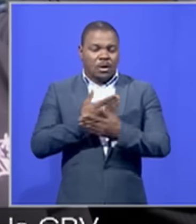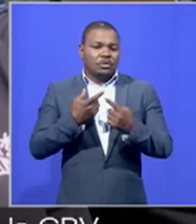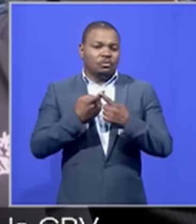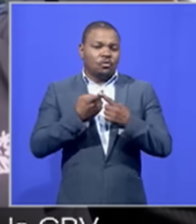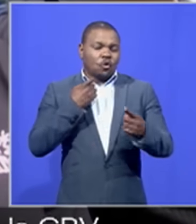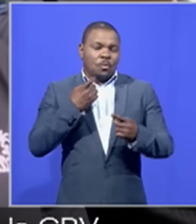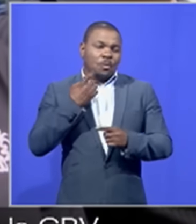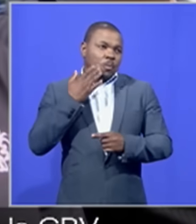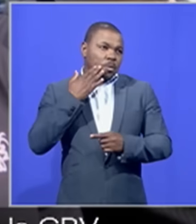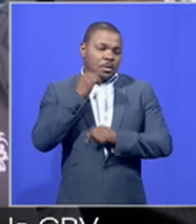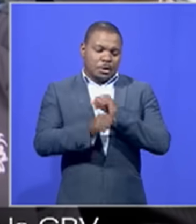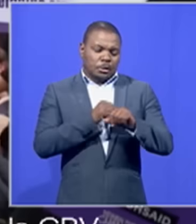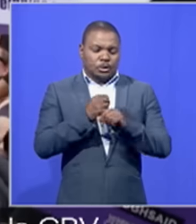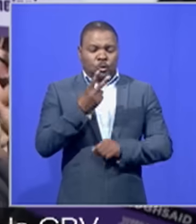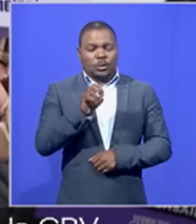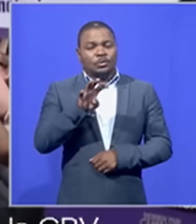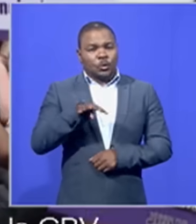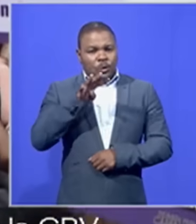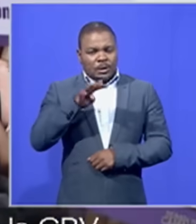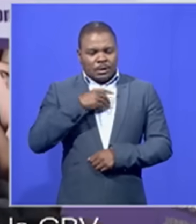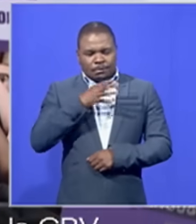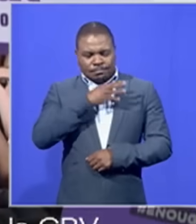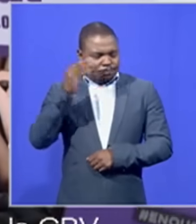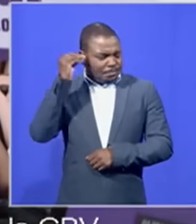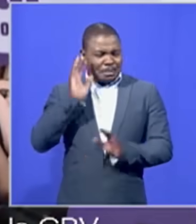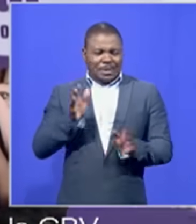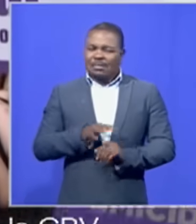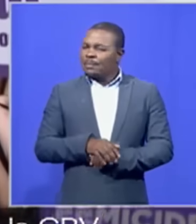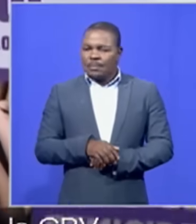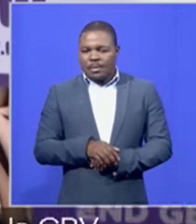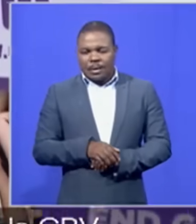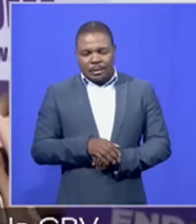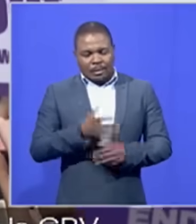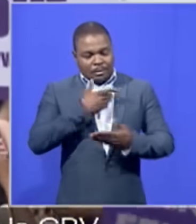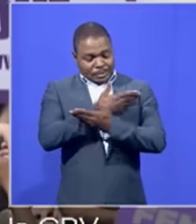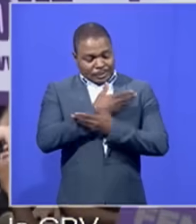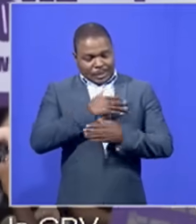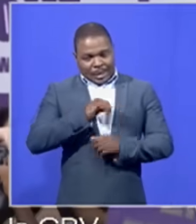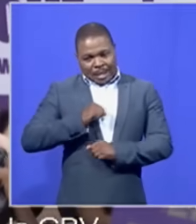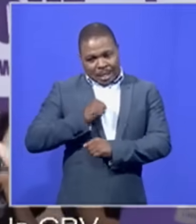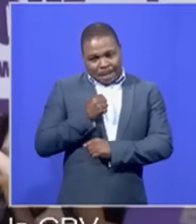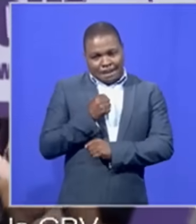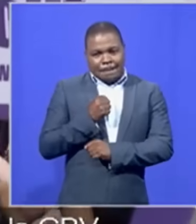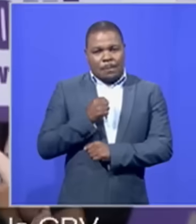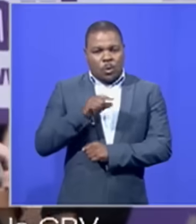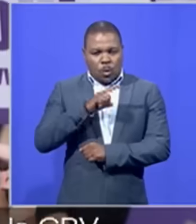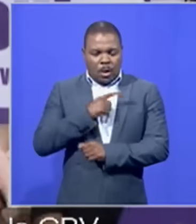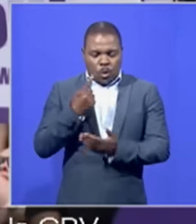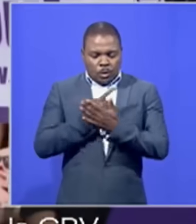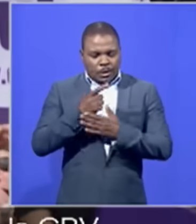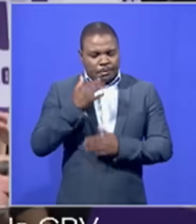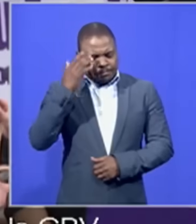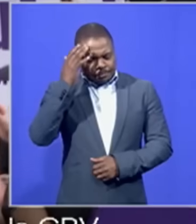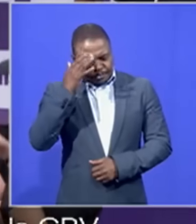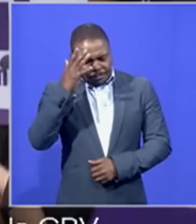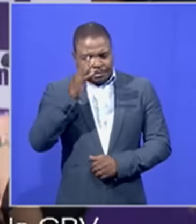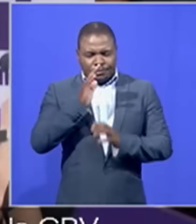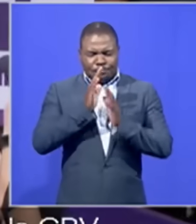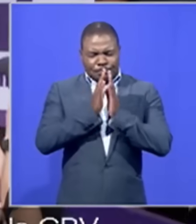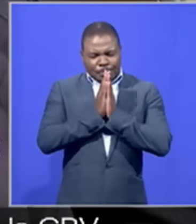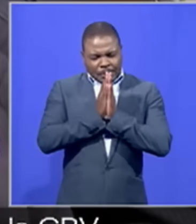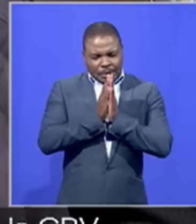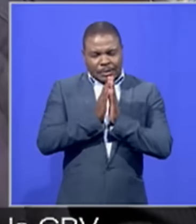2014, not as a memory, but as something that I'm keeping, thinking, praying